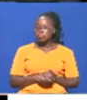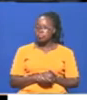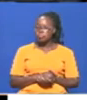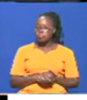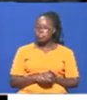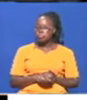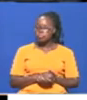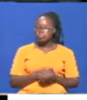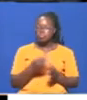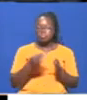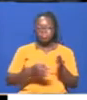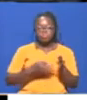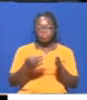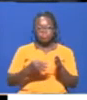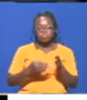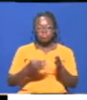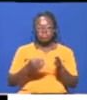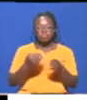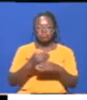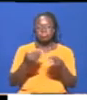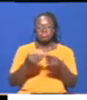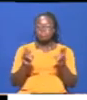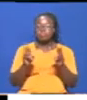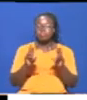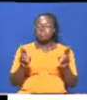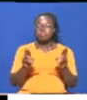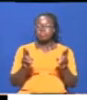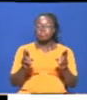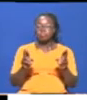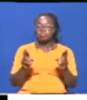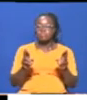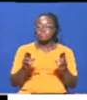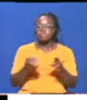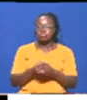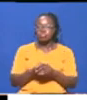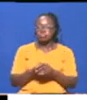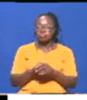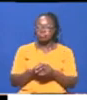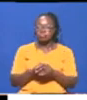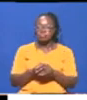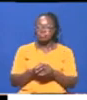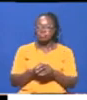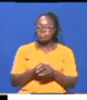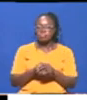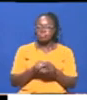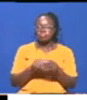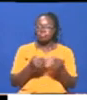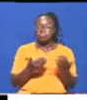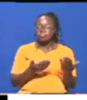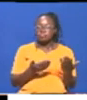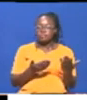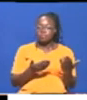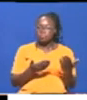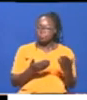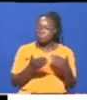factory building is almost ready. It's going to be near the export processing near Ate.